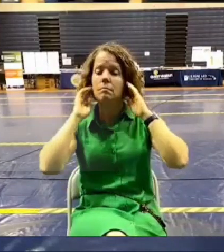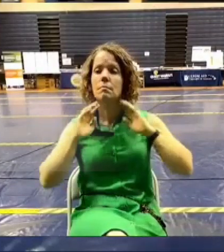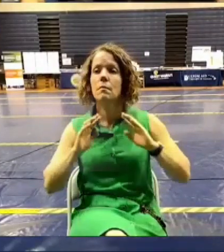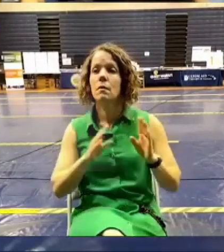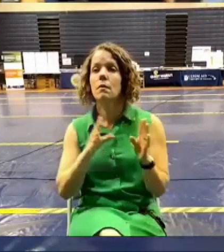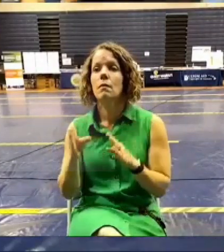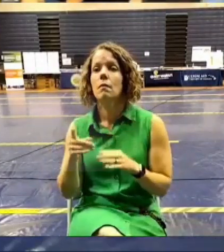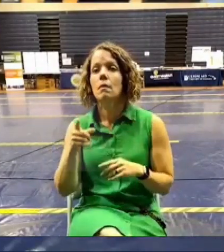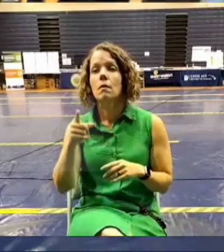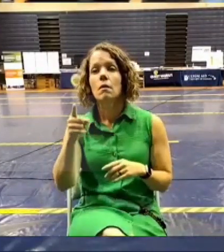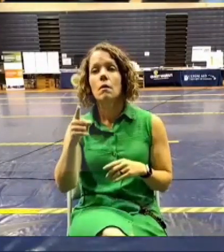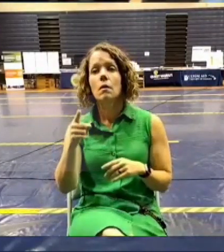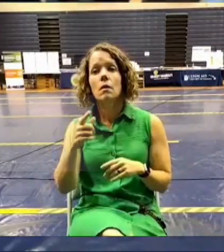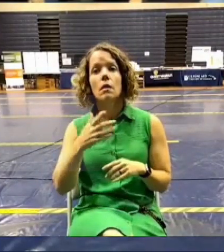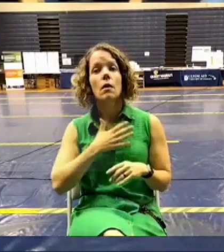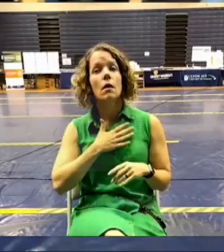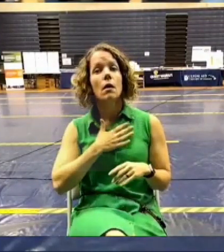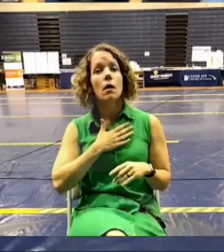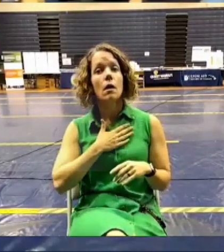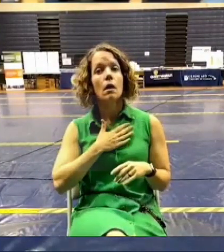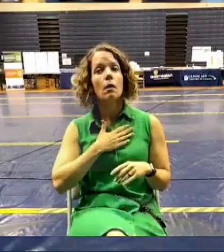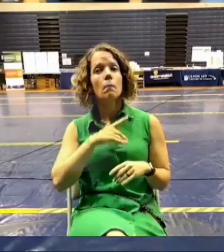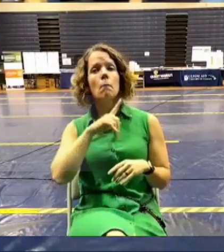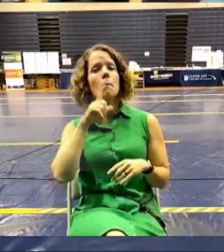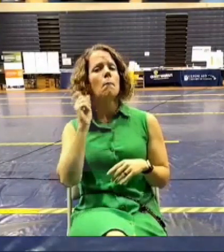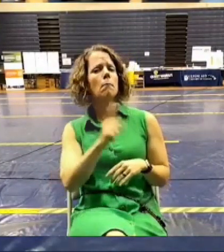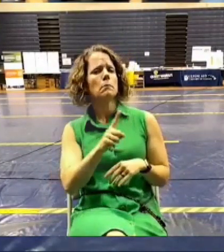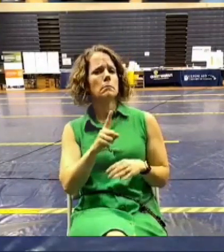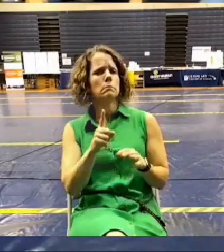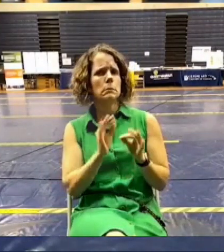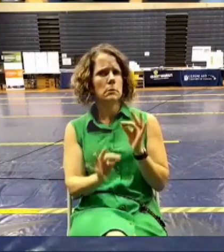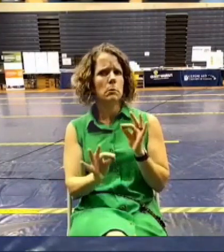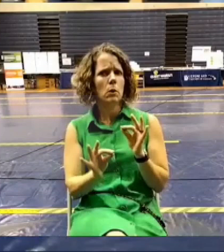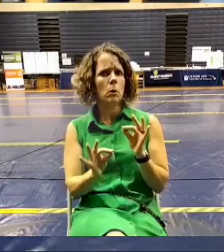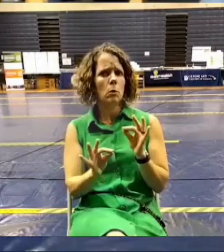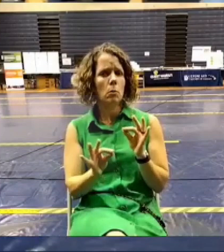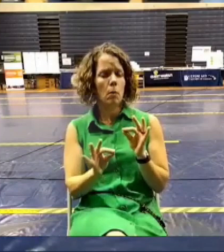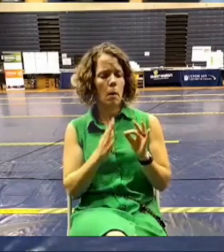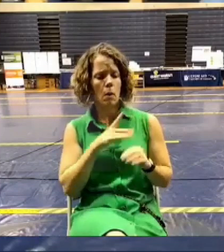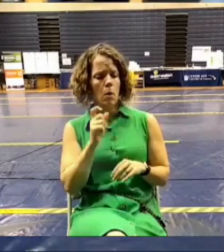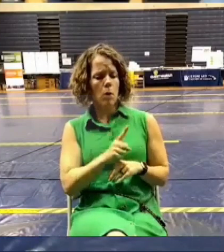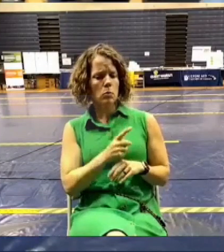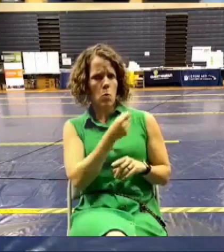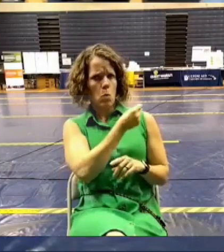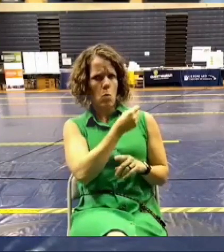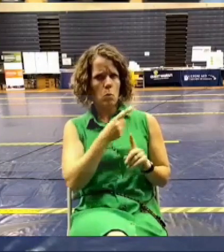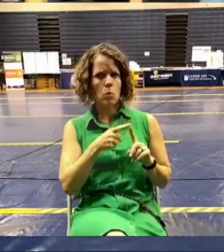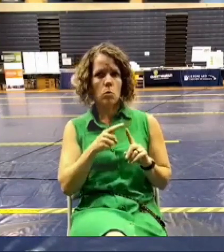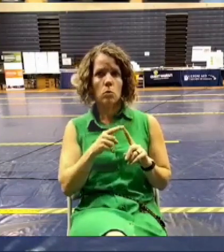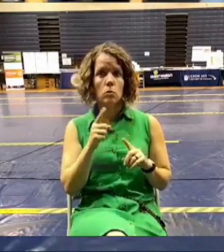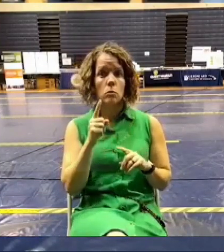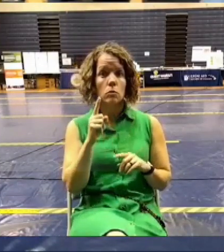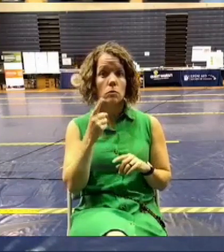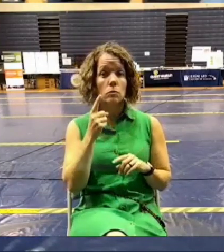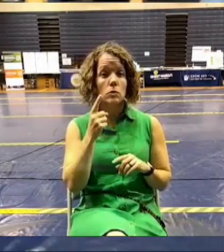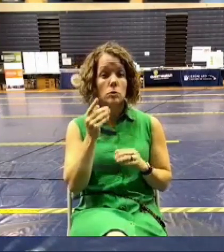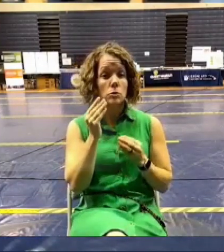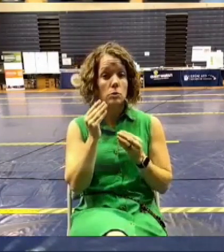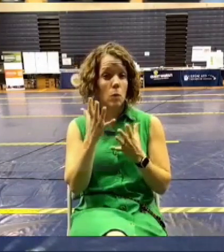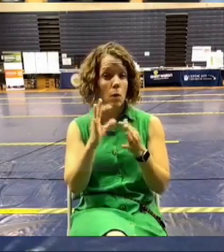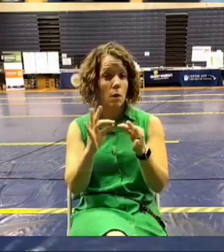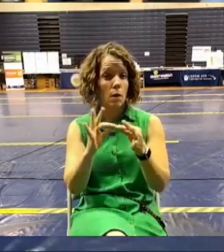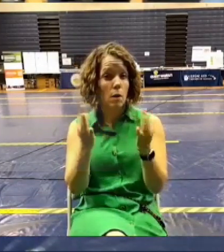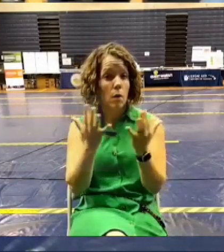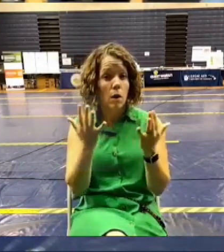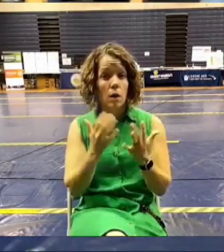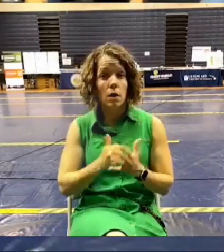Sir? Hi. I just want to, my question is simple. But before I get to my question, I just want to say that years